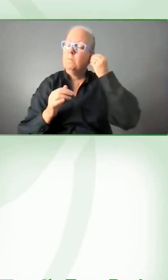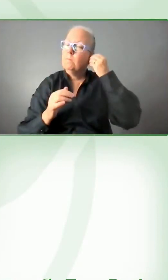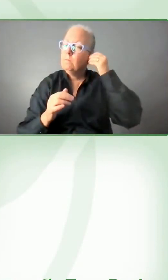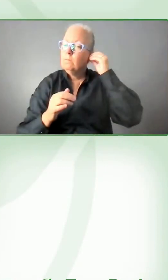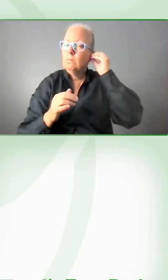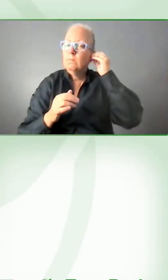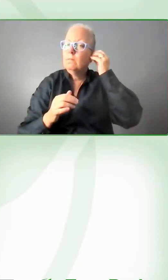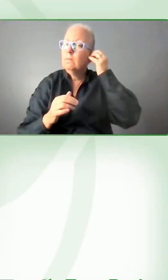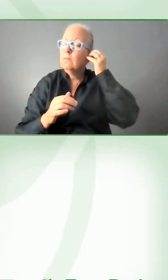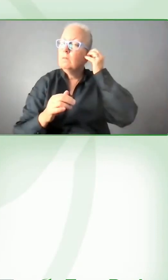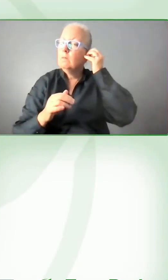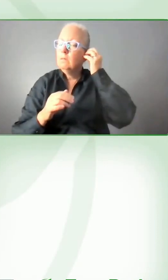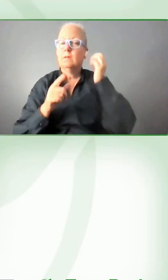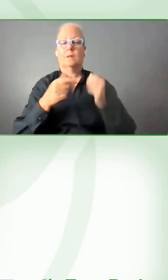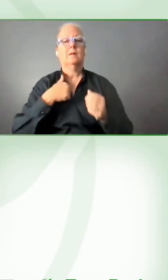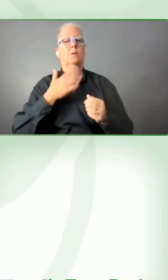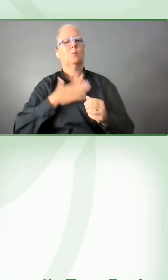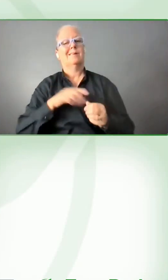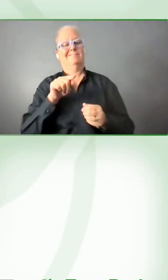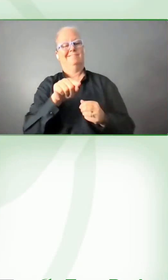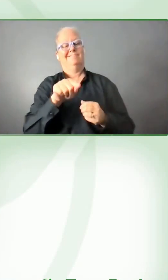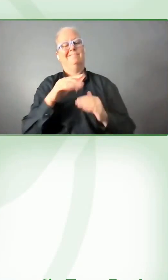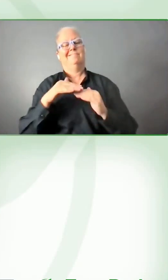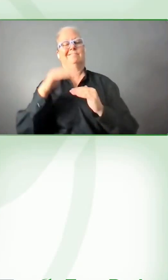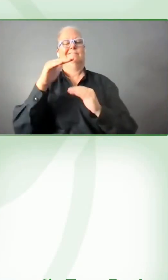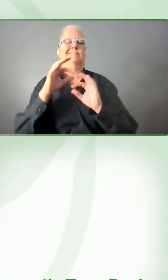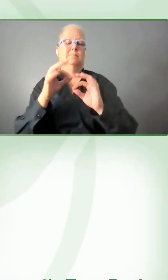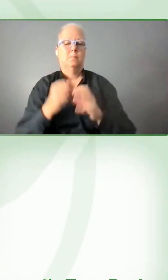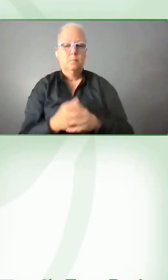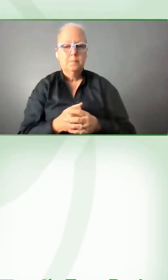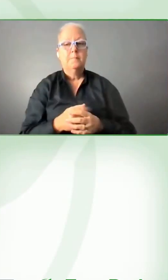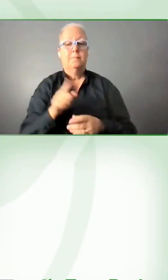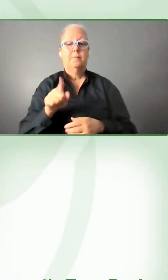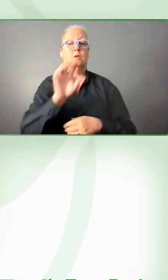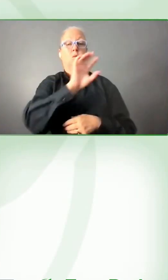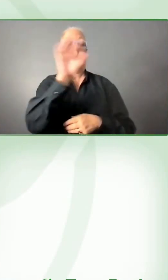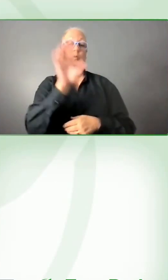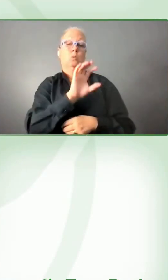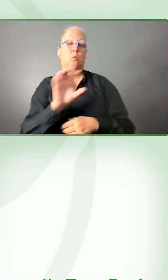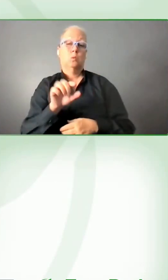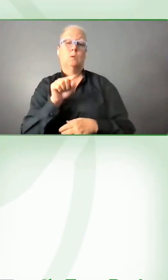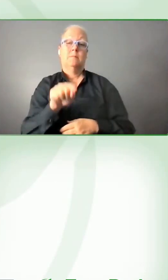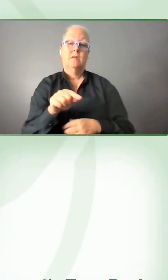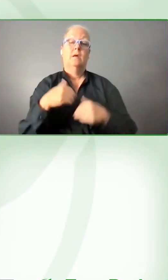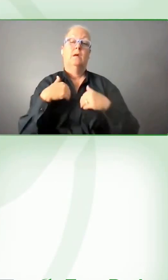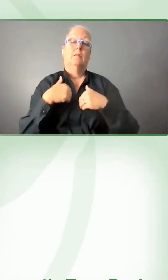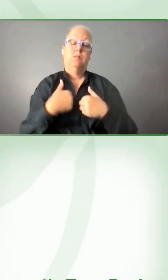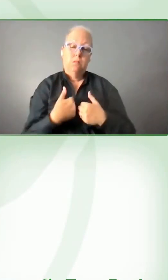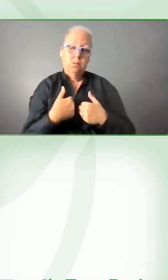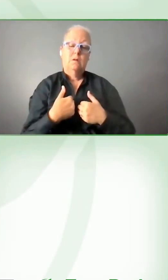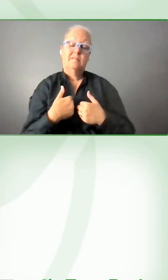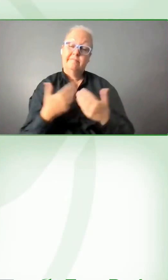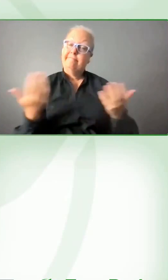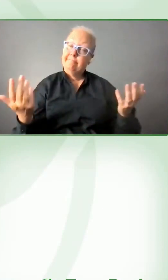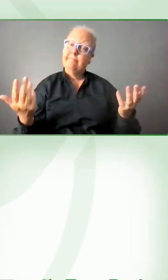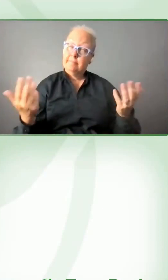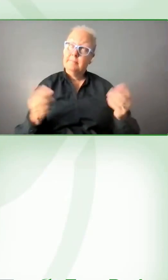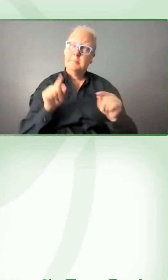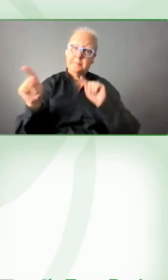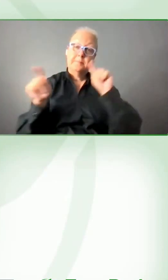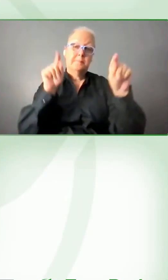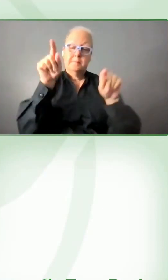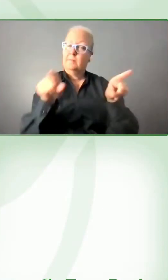having to work on it. Yeah, Zoom fatigue is real, and we have to address those things. But I think you're starting with